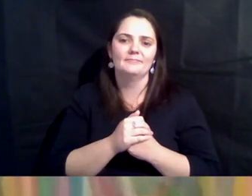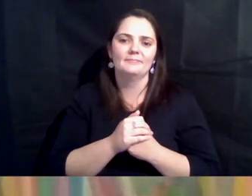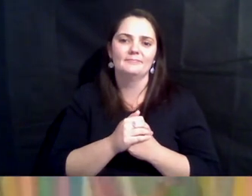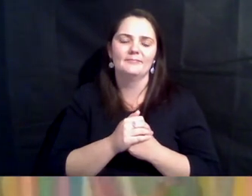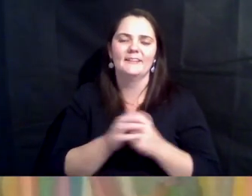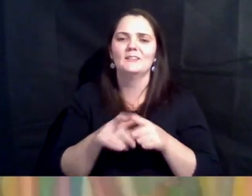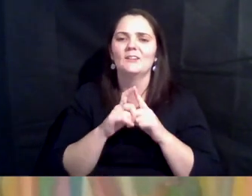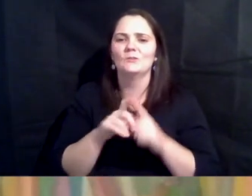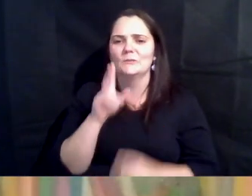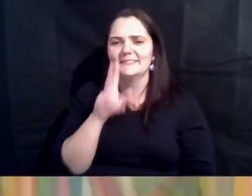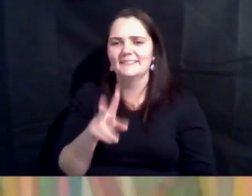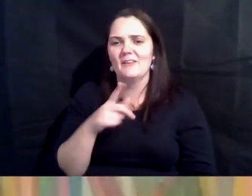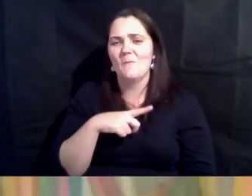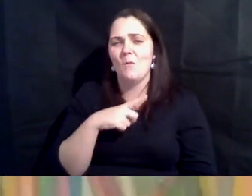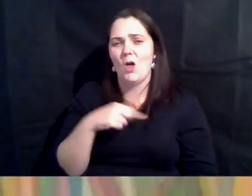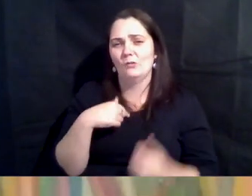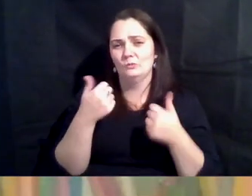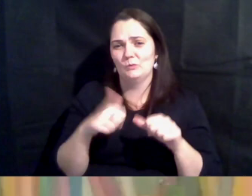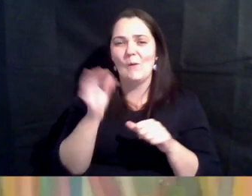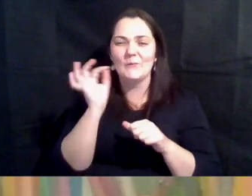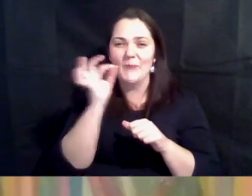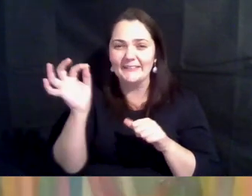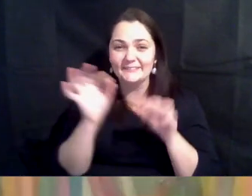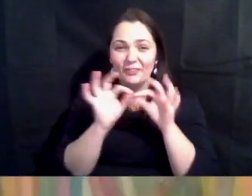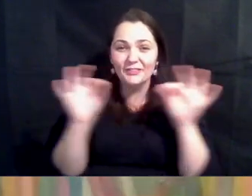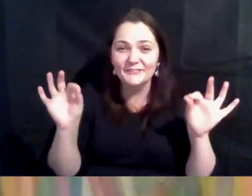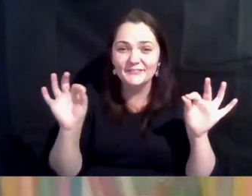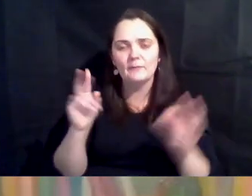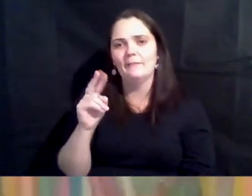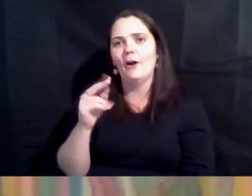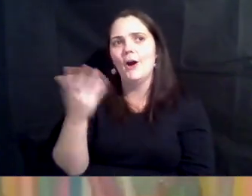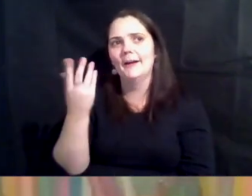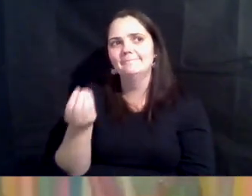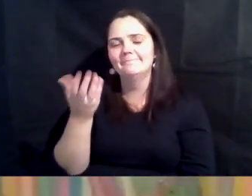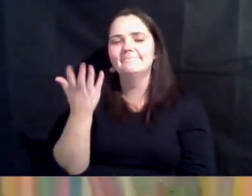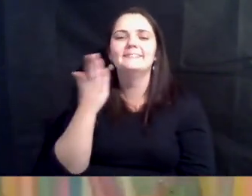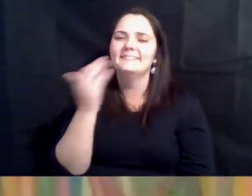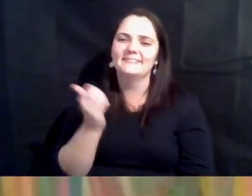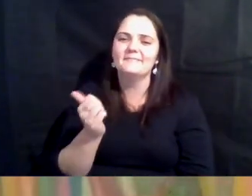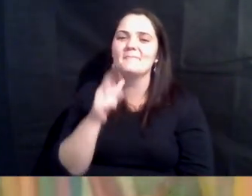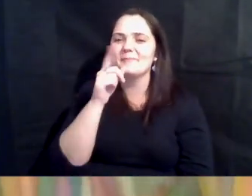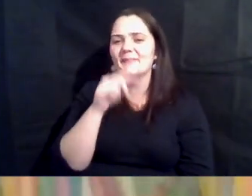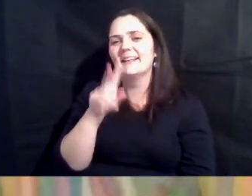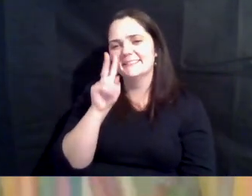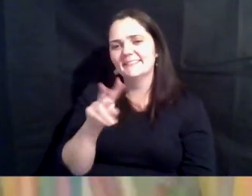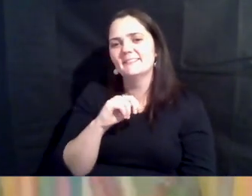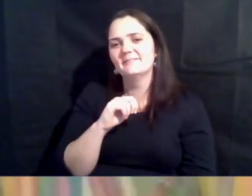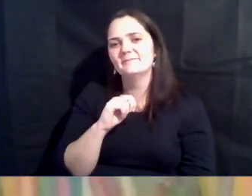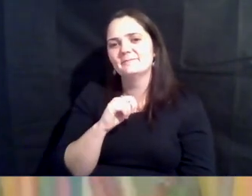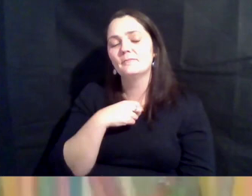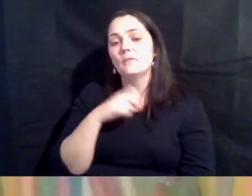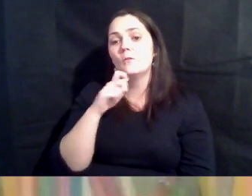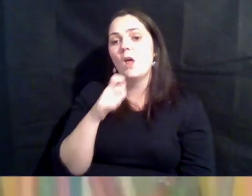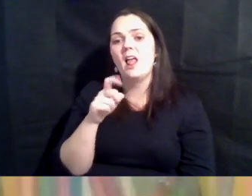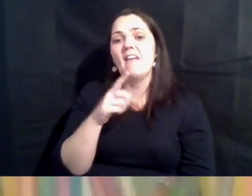again, it's really hard to see because classic, I used white white thread, but there's a little bit of thread on the outer there. And then I'm just going to do